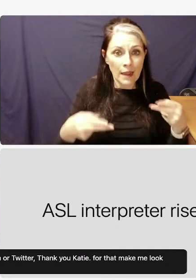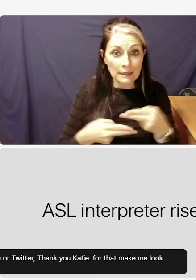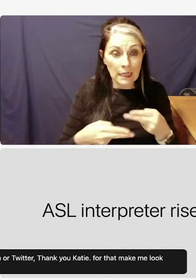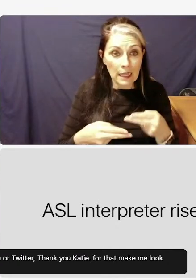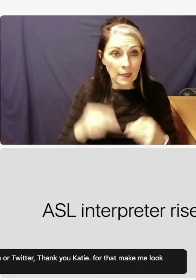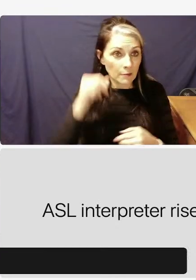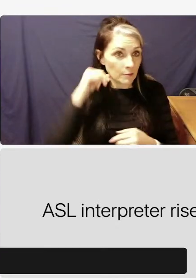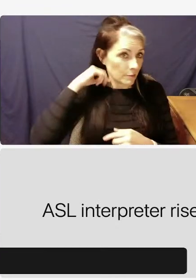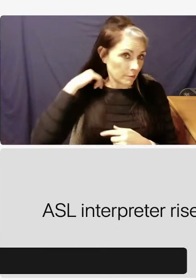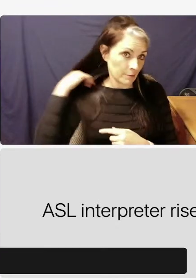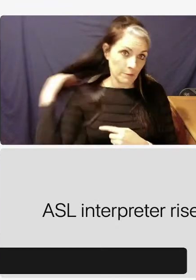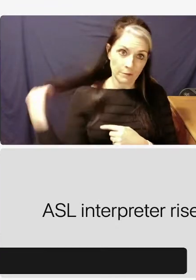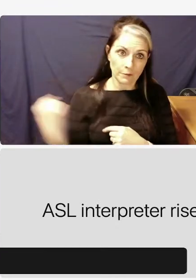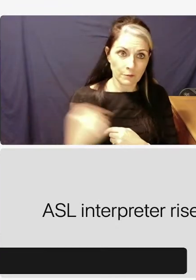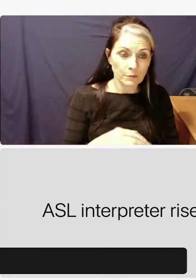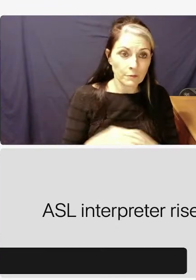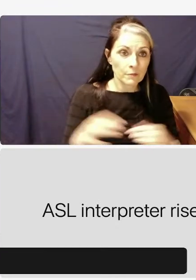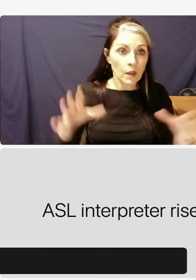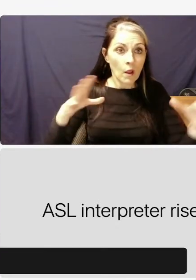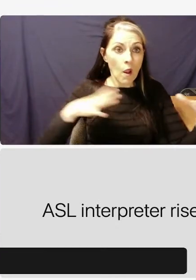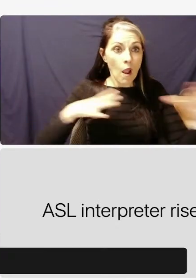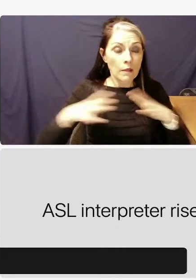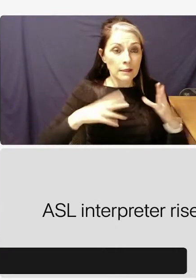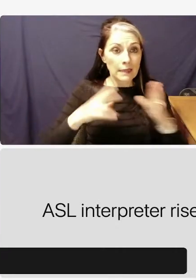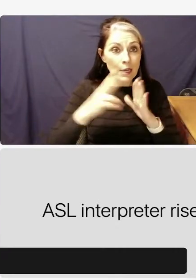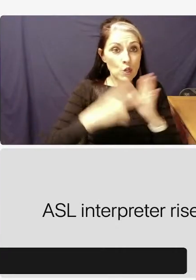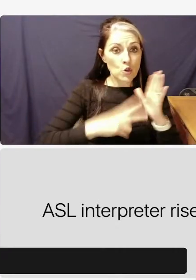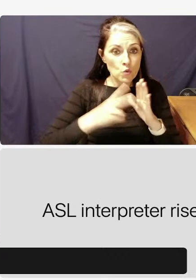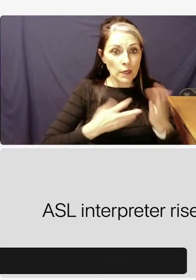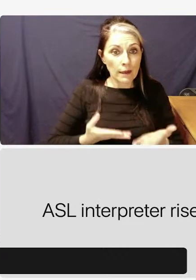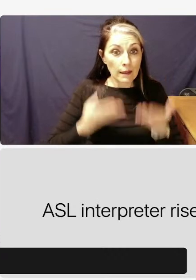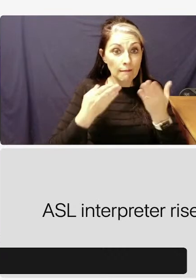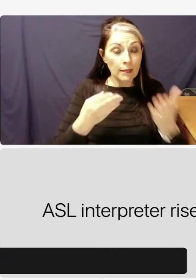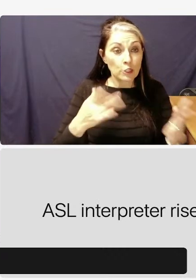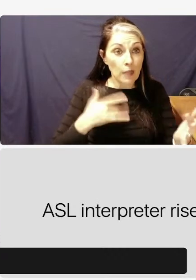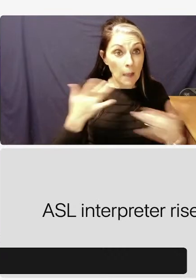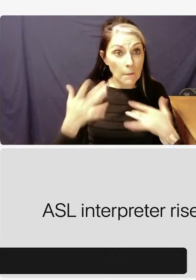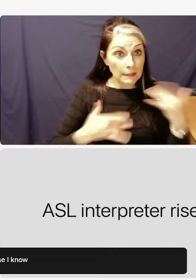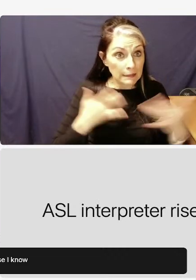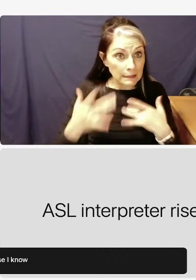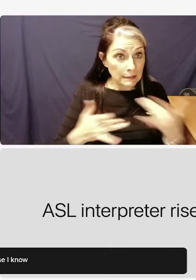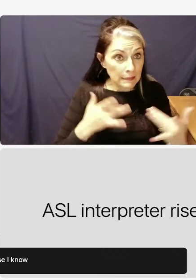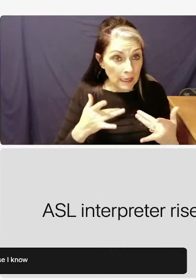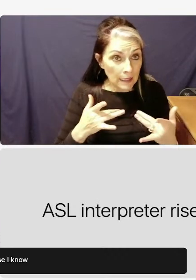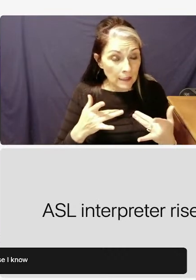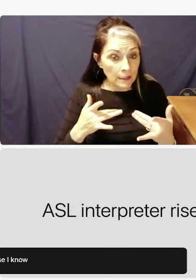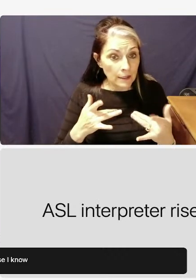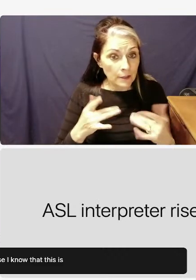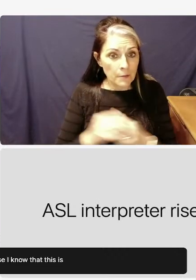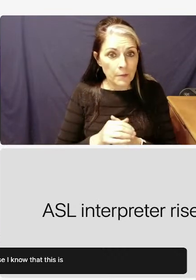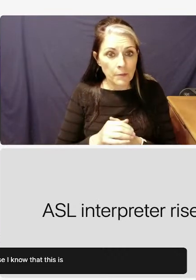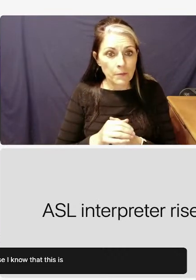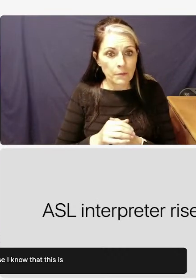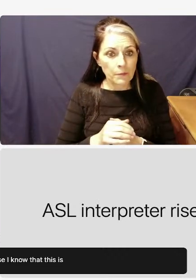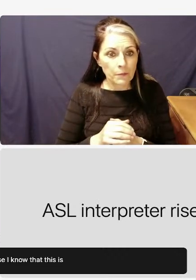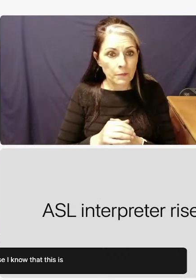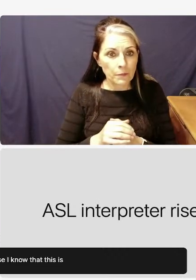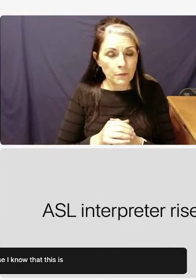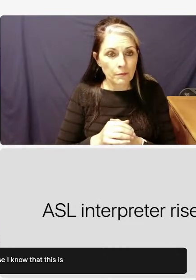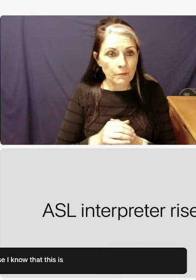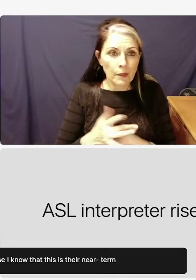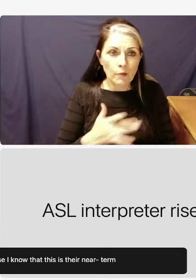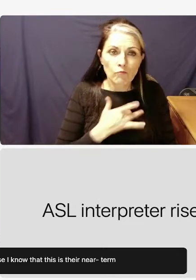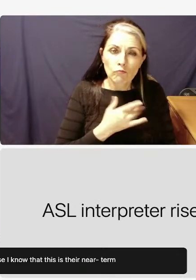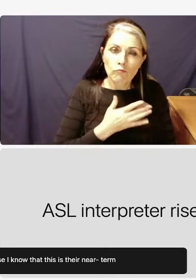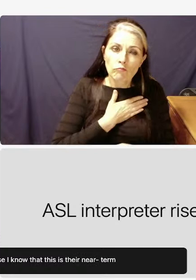uh is our holiday reading initiative very excited about this because i know that this is dear and near to my heart